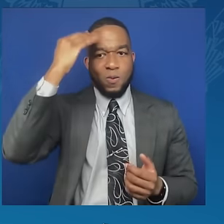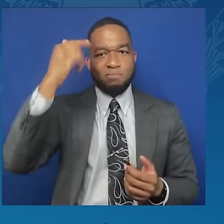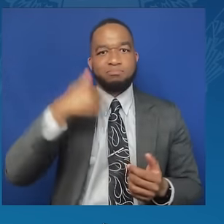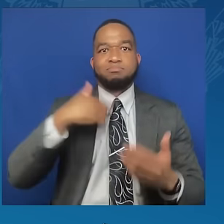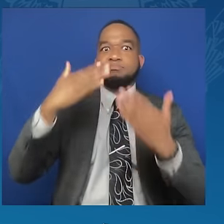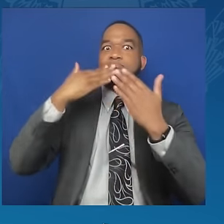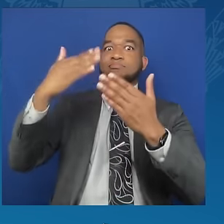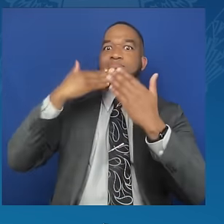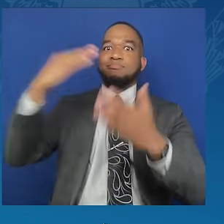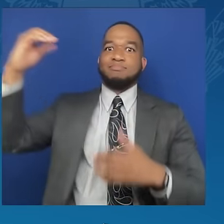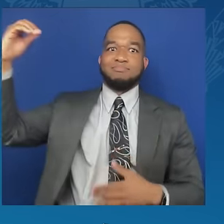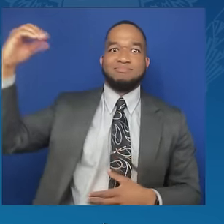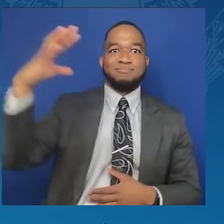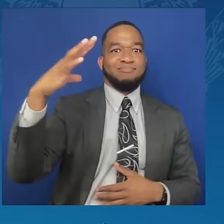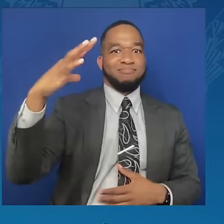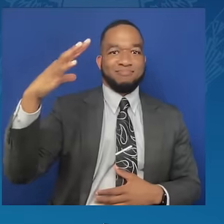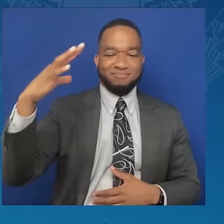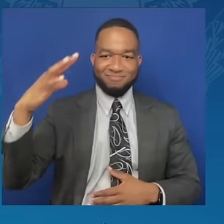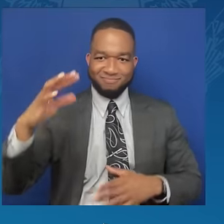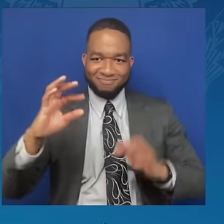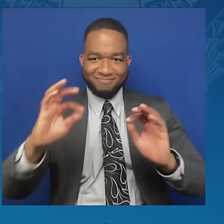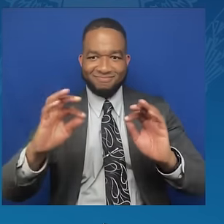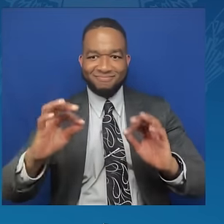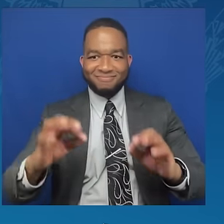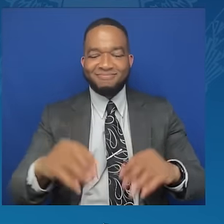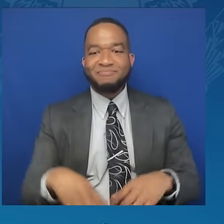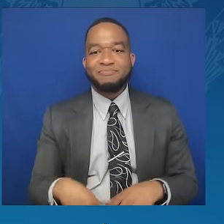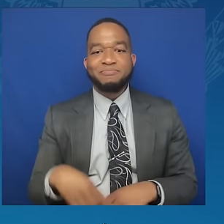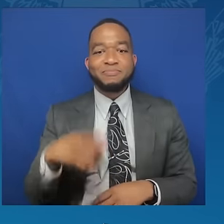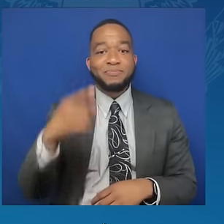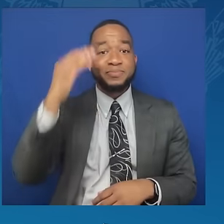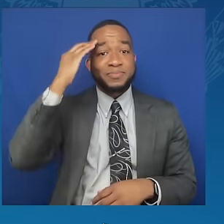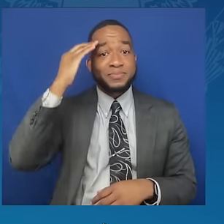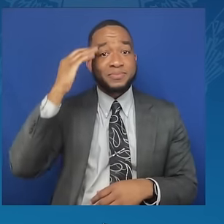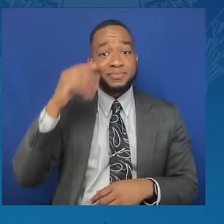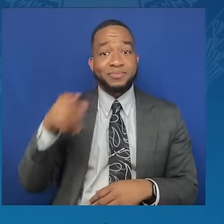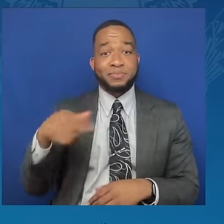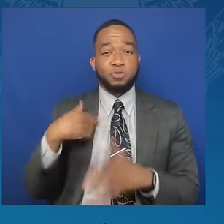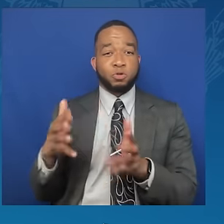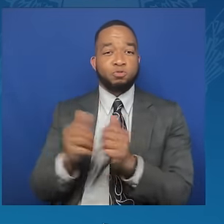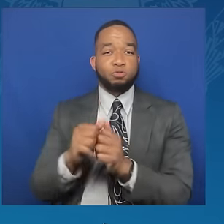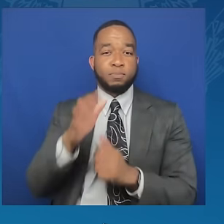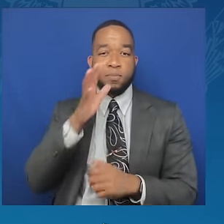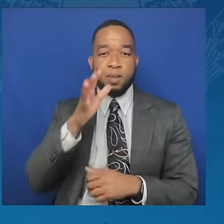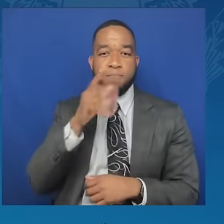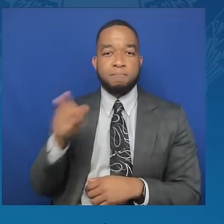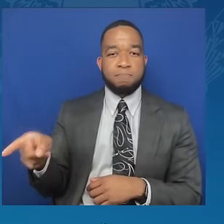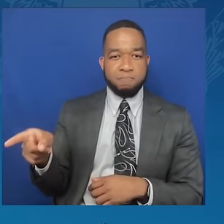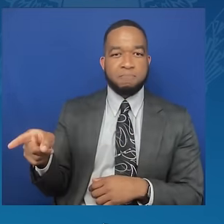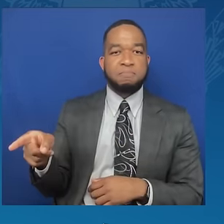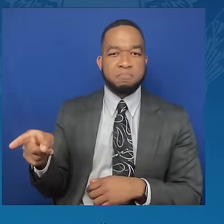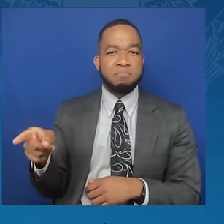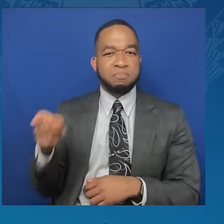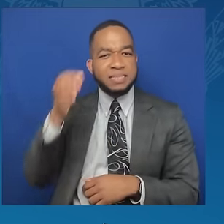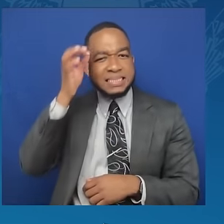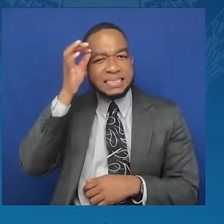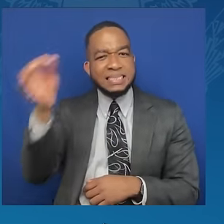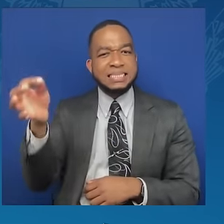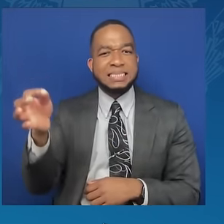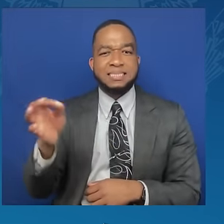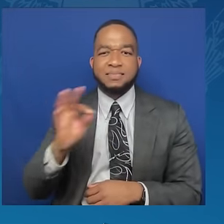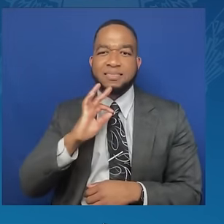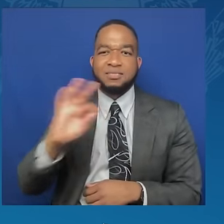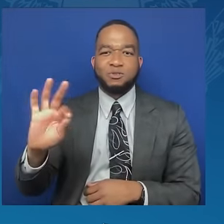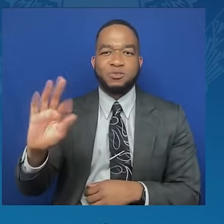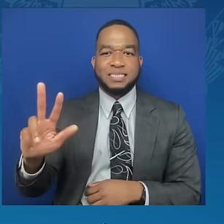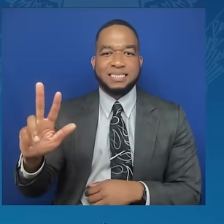You know, Terry, I was talking to my soon-to-be 93-year-old mother the other day, and I said to her that the vice president wanted me to